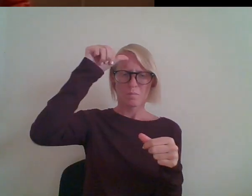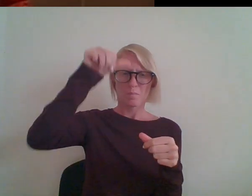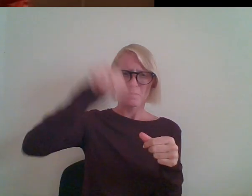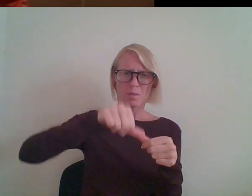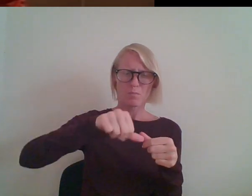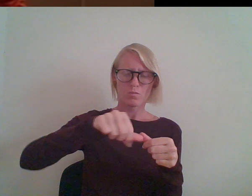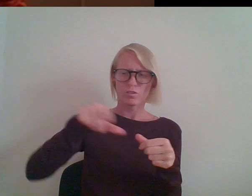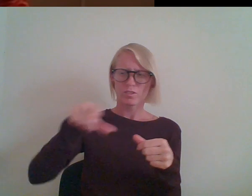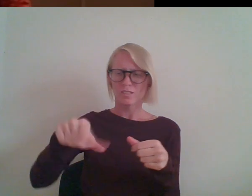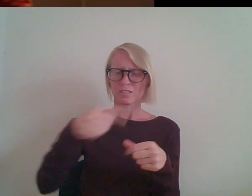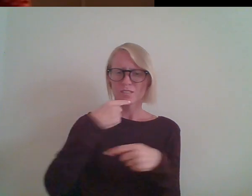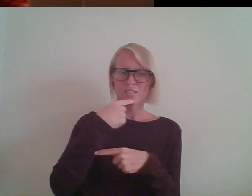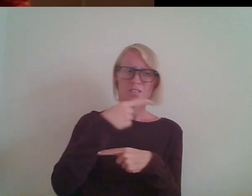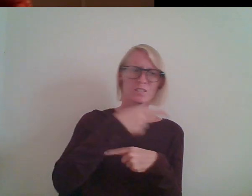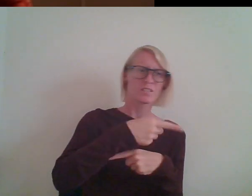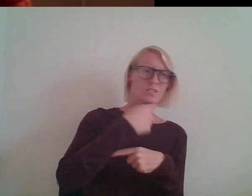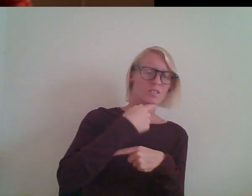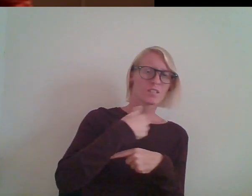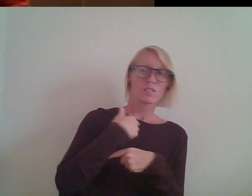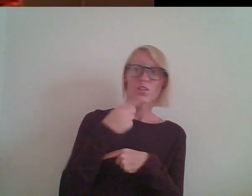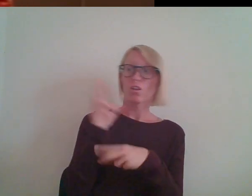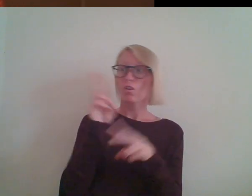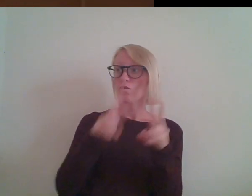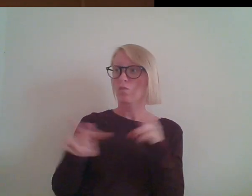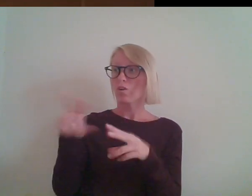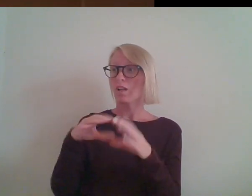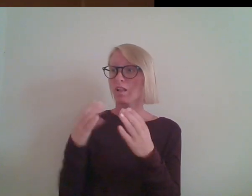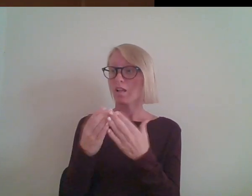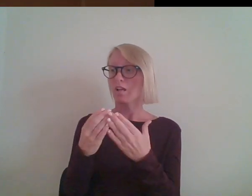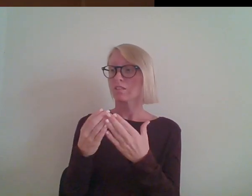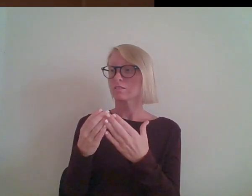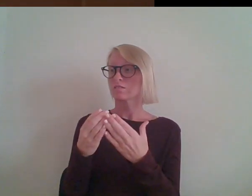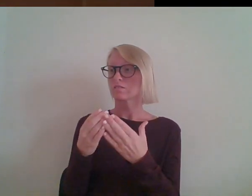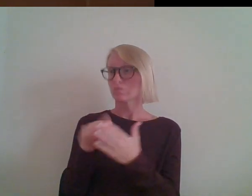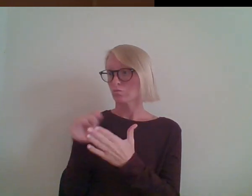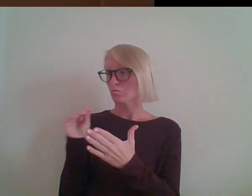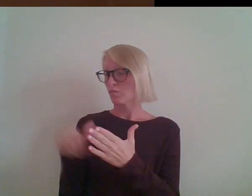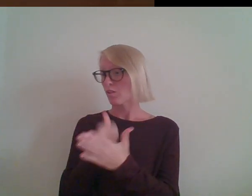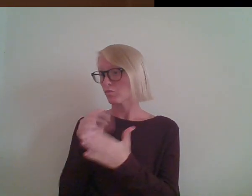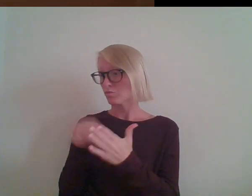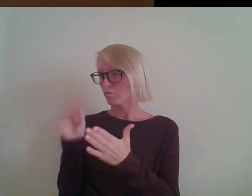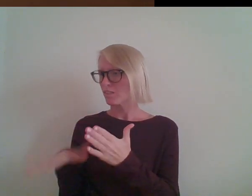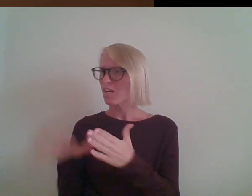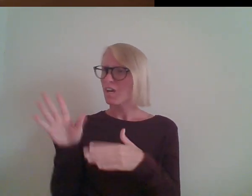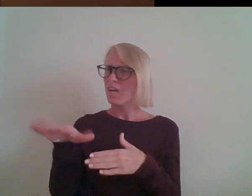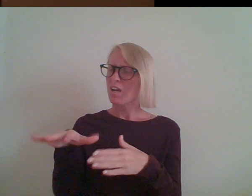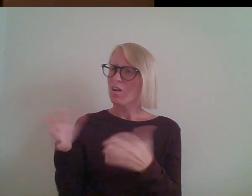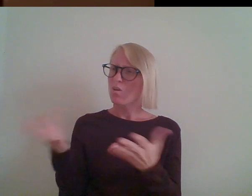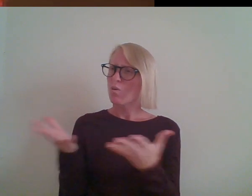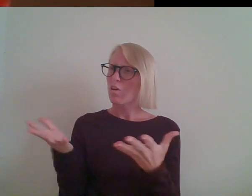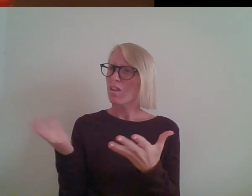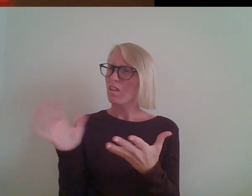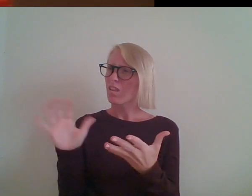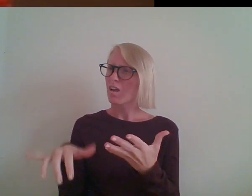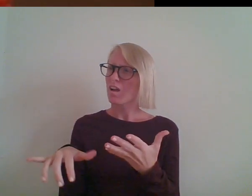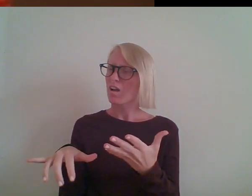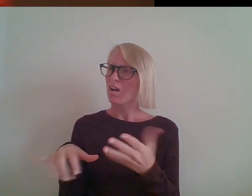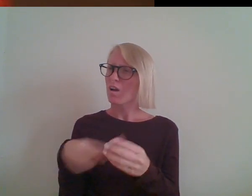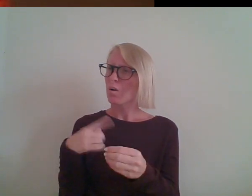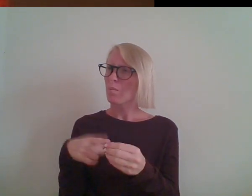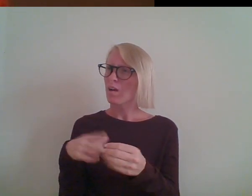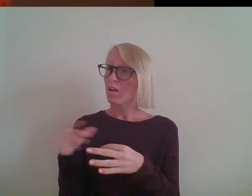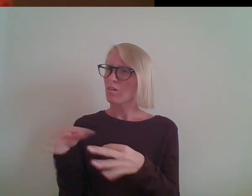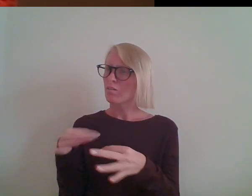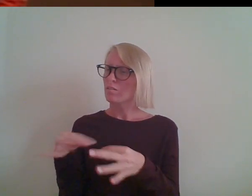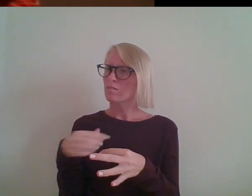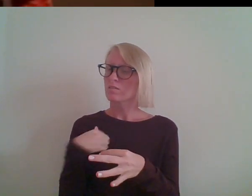about. Look for a classmate. They're usually hanging around. Go up to somebody and say, hey, what was that about? And they can tell you. Or flatter